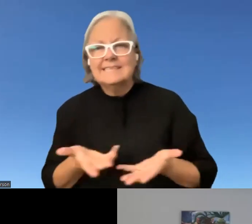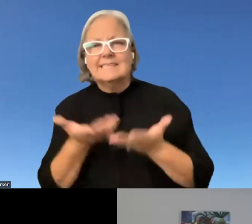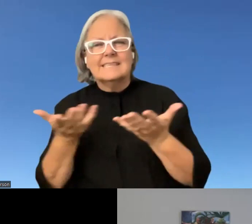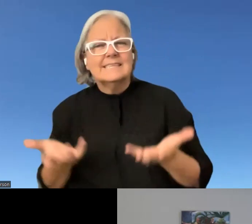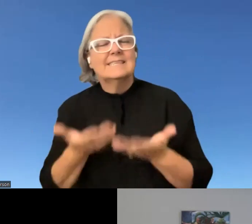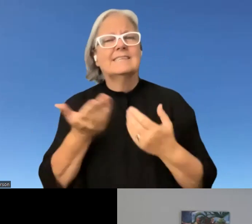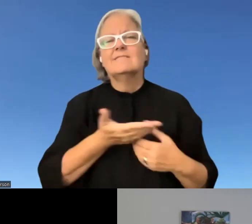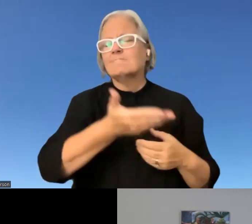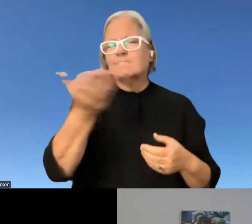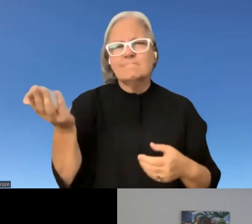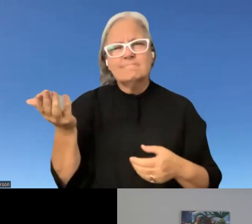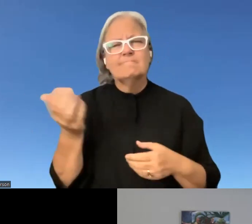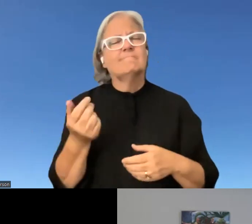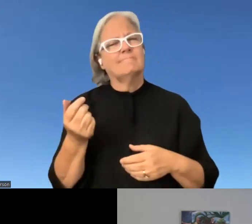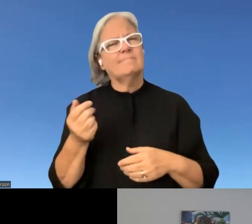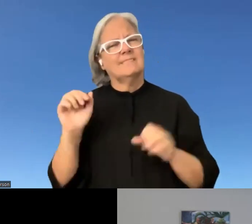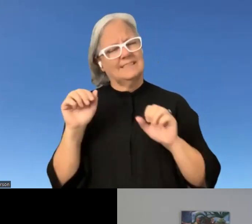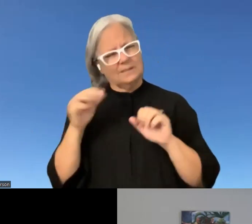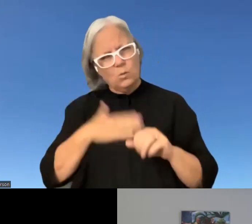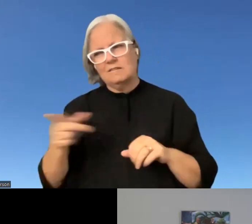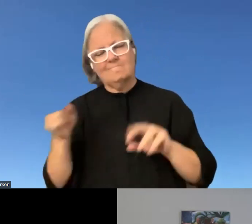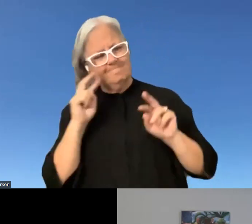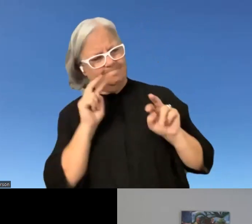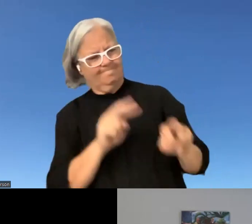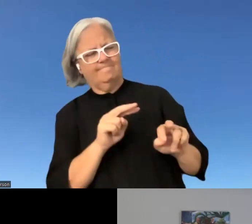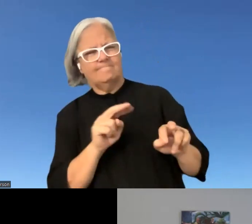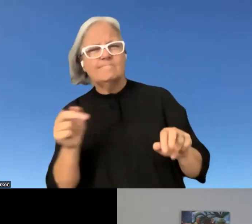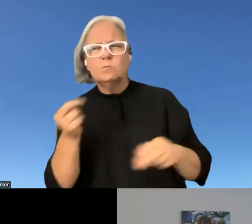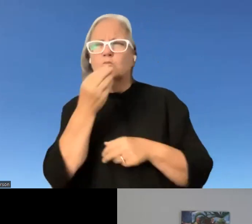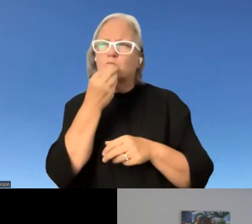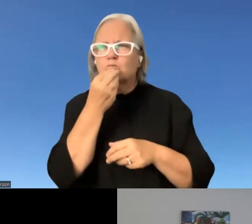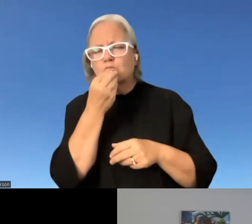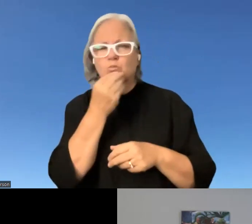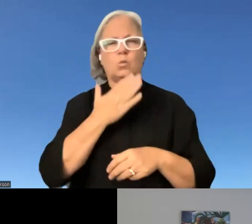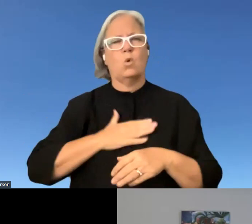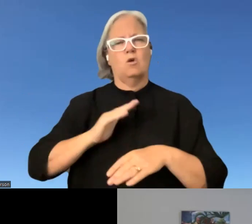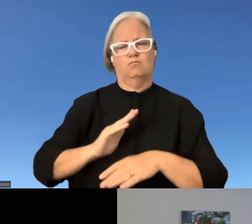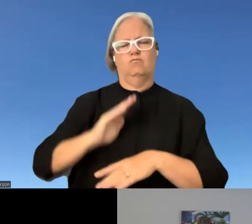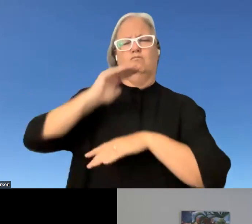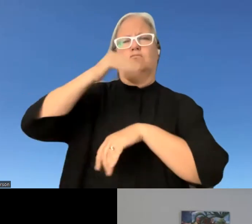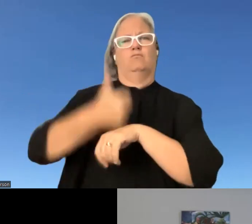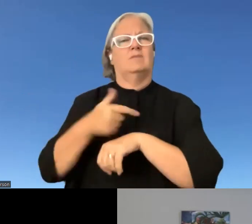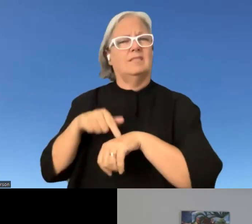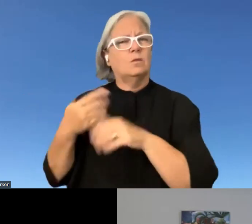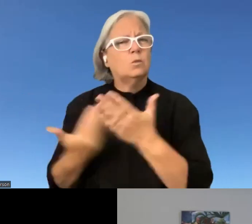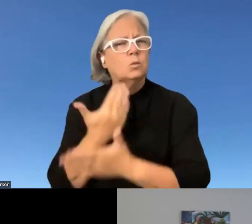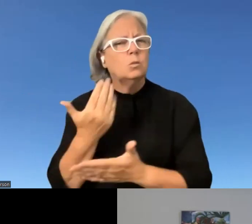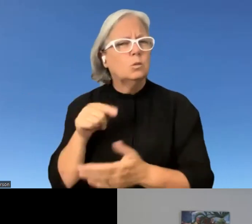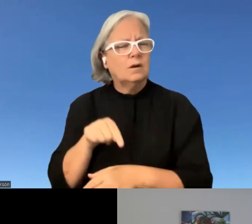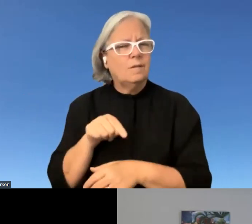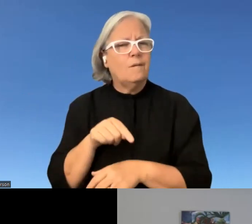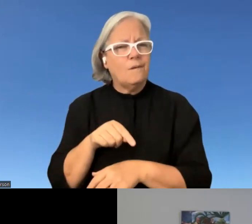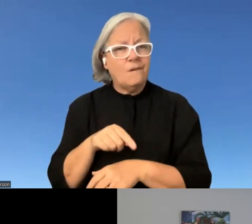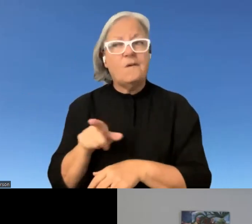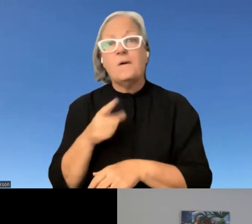look at it, and if they're starting up something and have got beyond the startup and want to then take it to the next